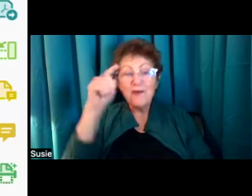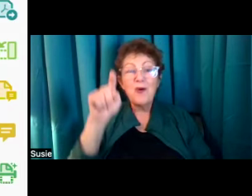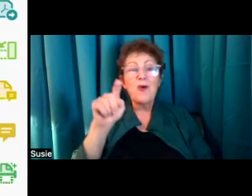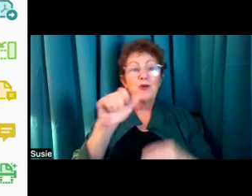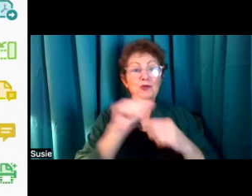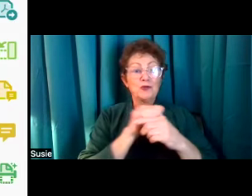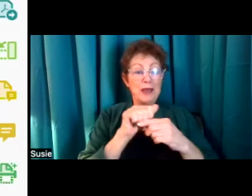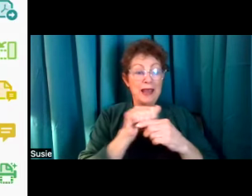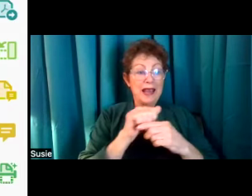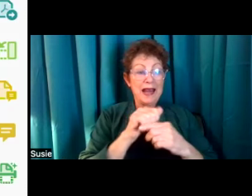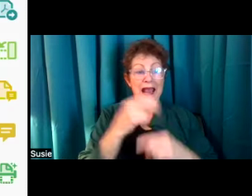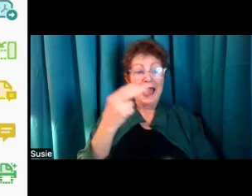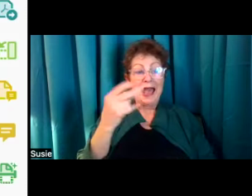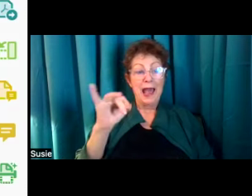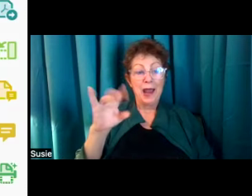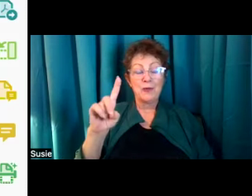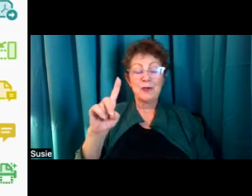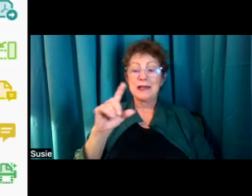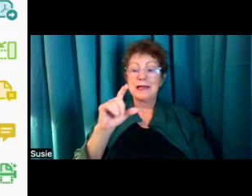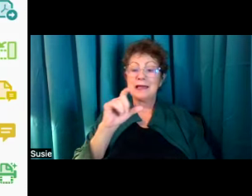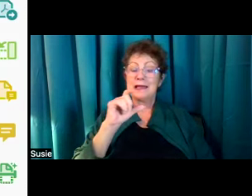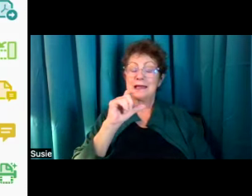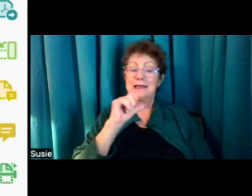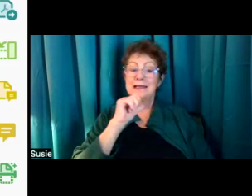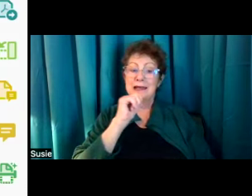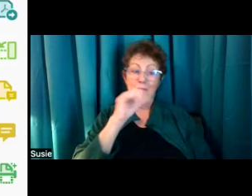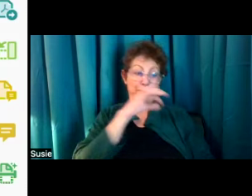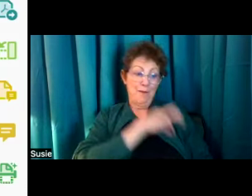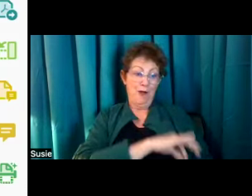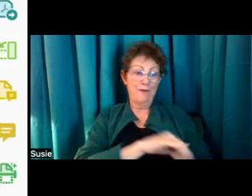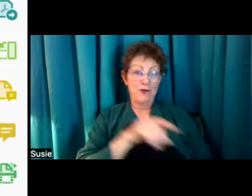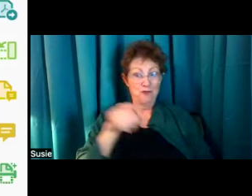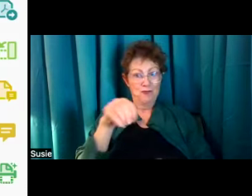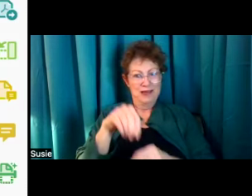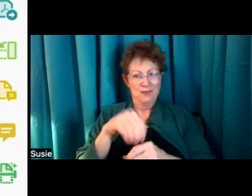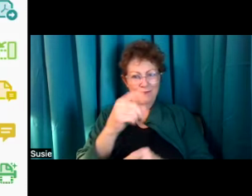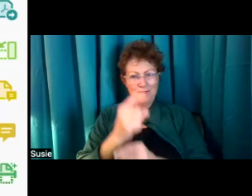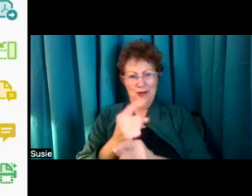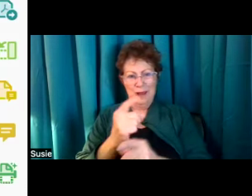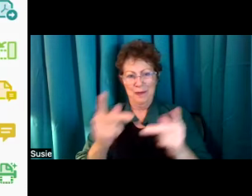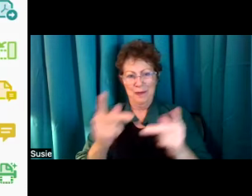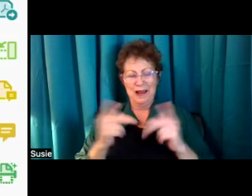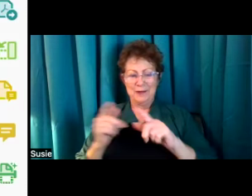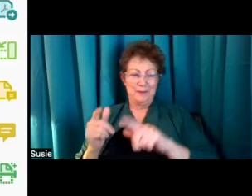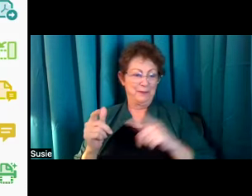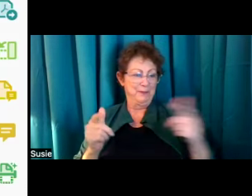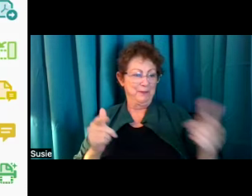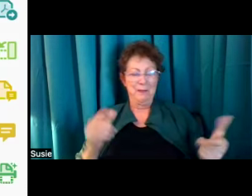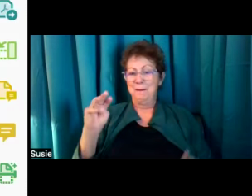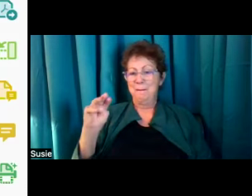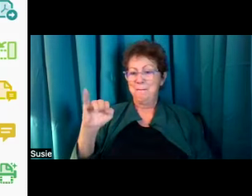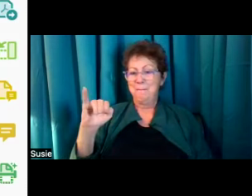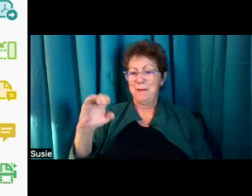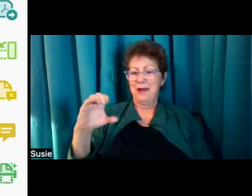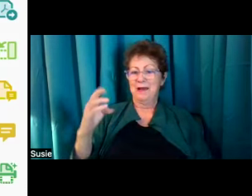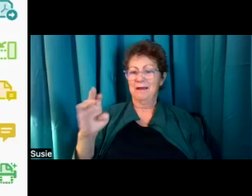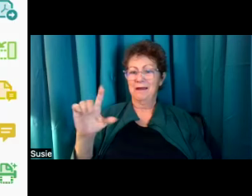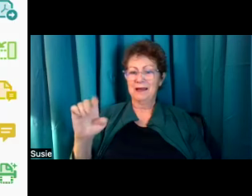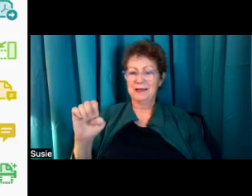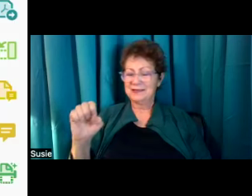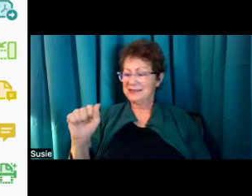training on hybrid nonprofit for-profit structures, you're in the right place. I'll pass it to my colleague, Michael. Hey, everybody. Michael Santos.